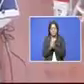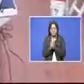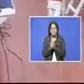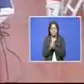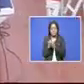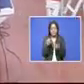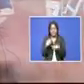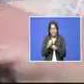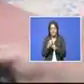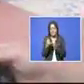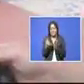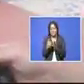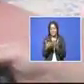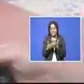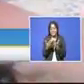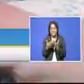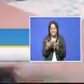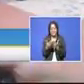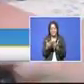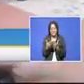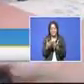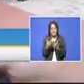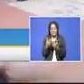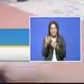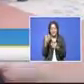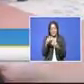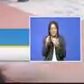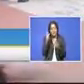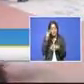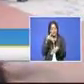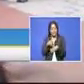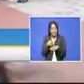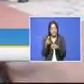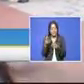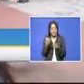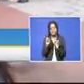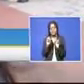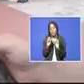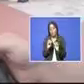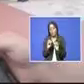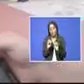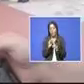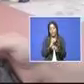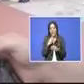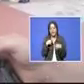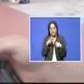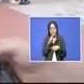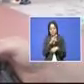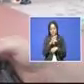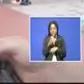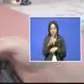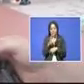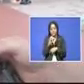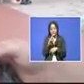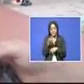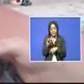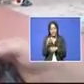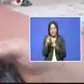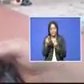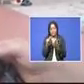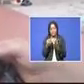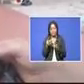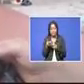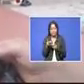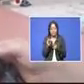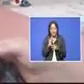makes it easier than looking at his, whoa, I have 200 fly to do. And I tried to focus on each 50, which kept